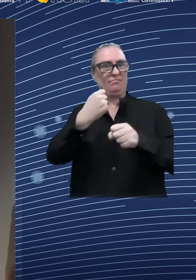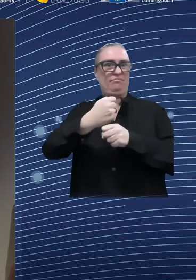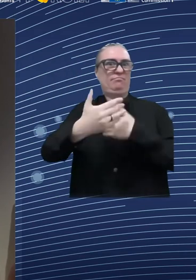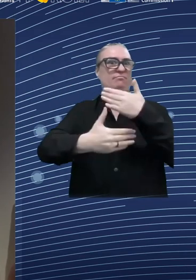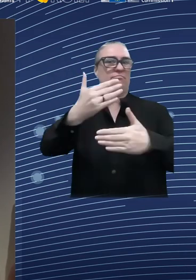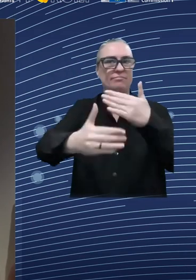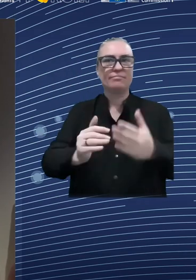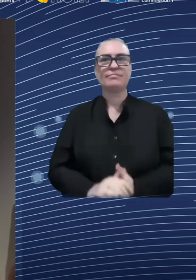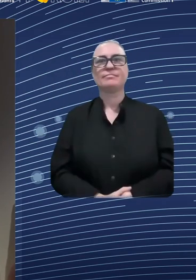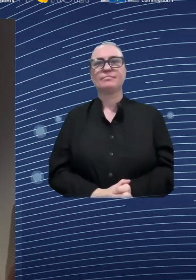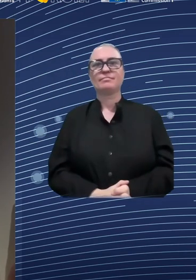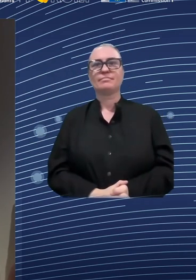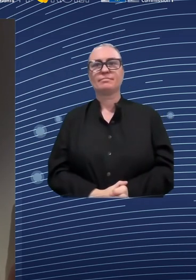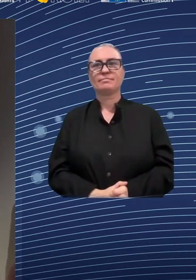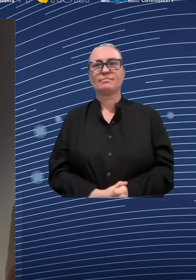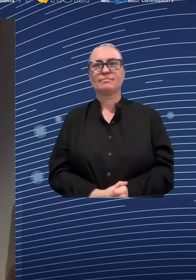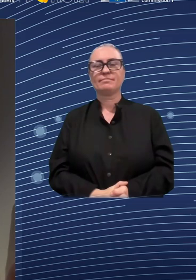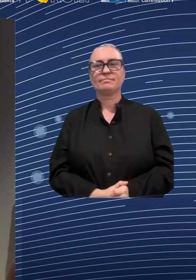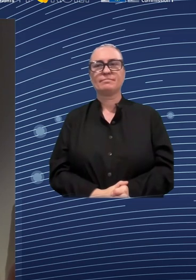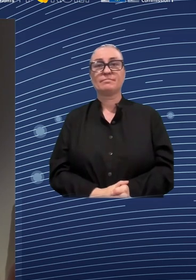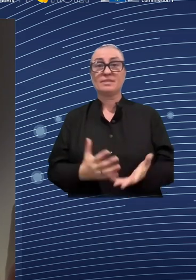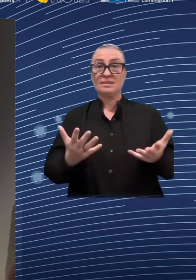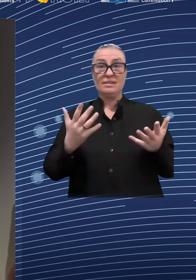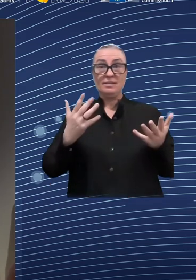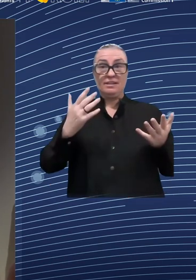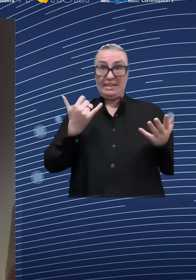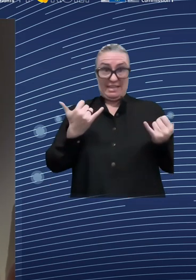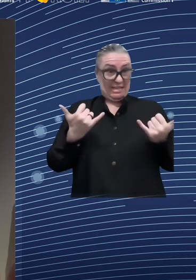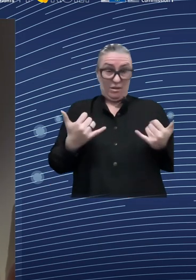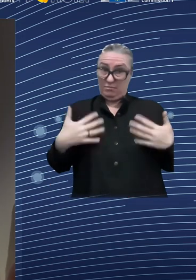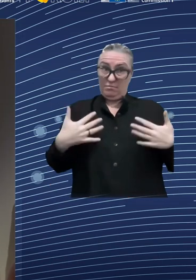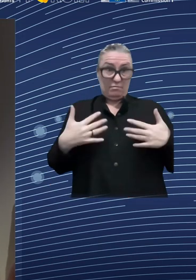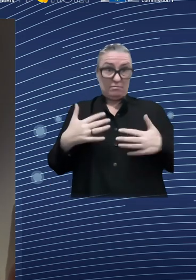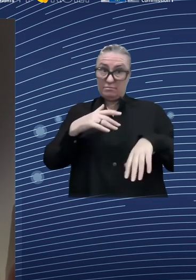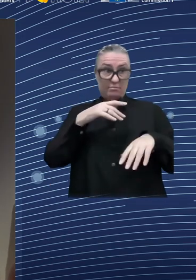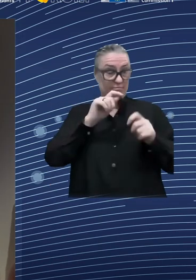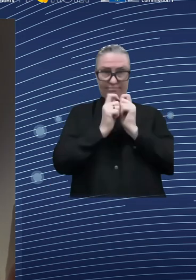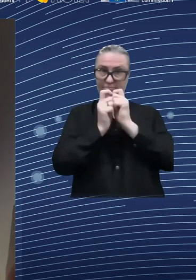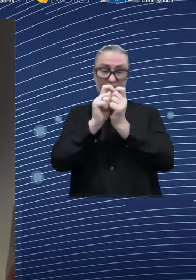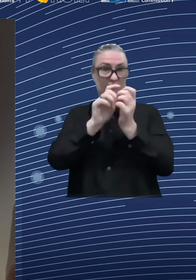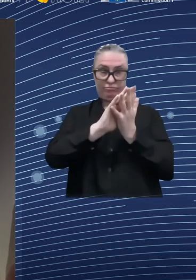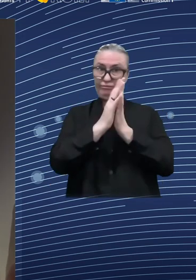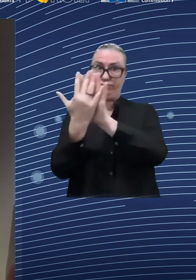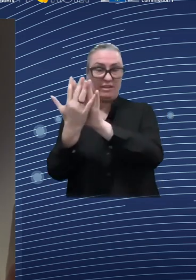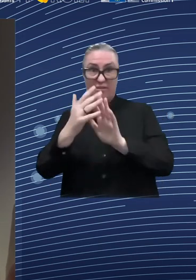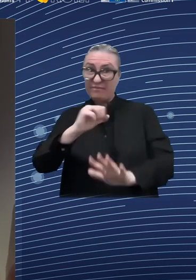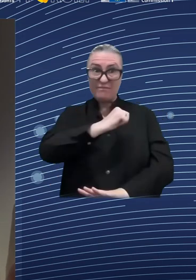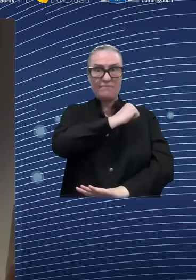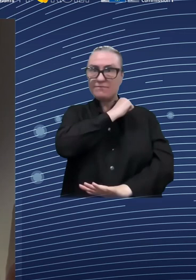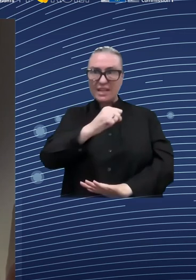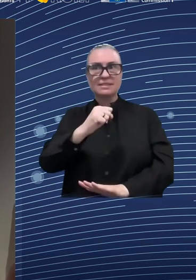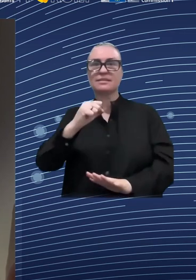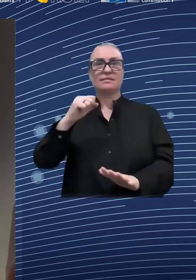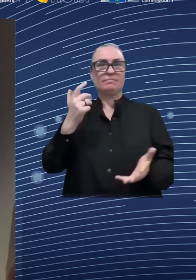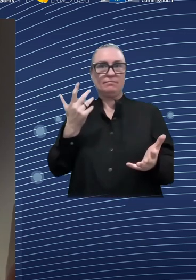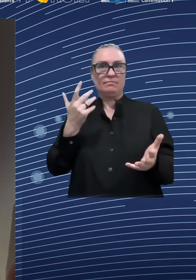options to test everything by ourselves, because it will take time, and everything is changing so fast, and we need also